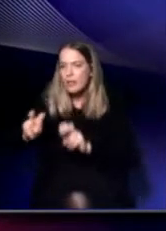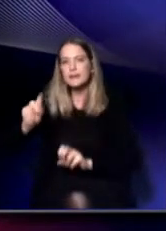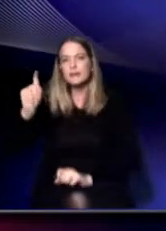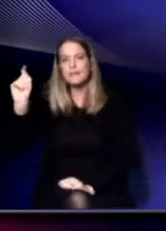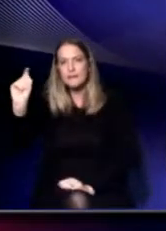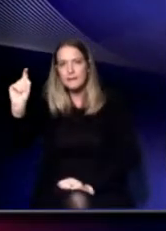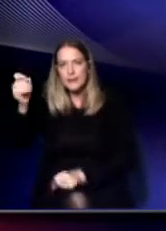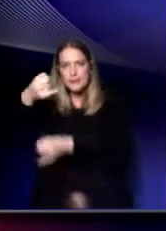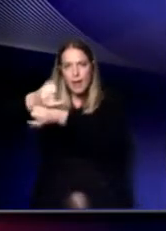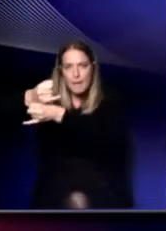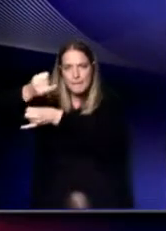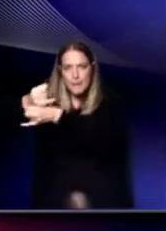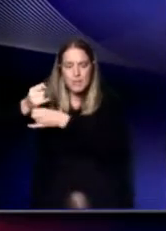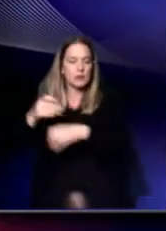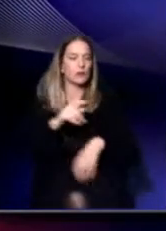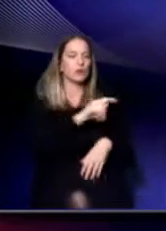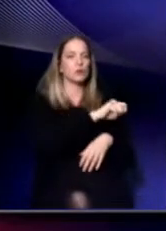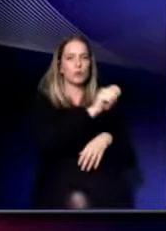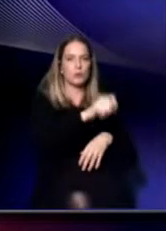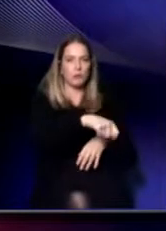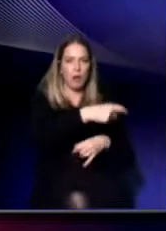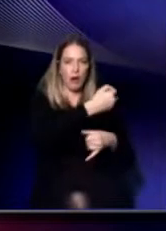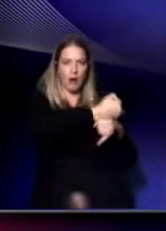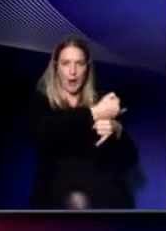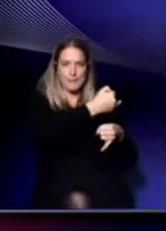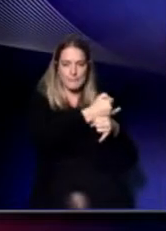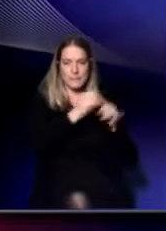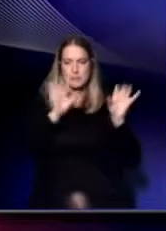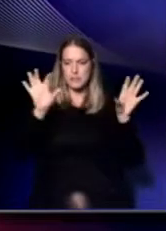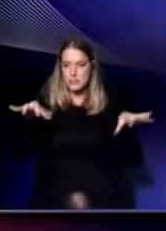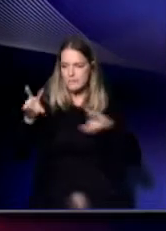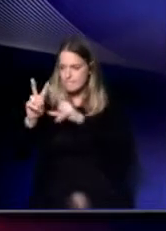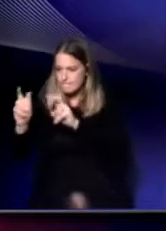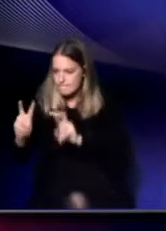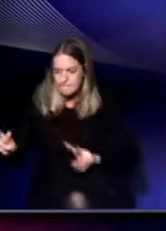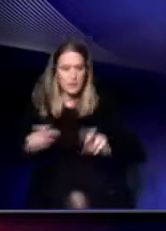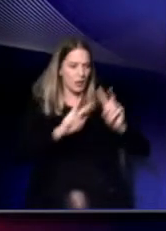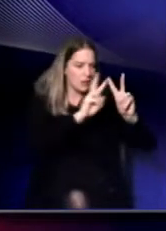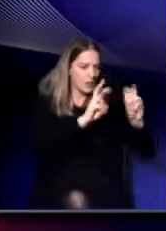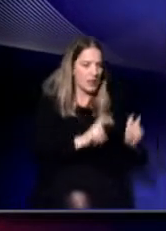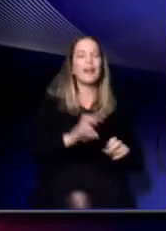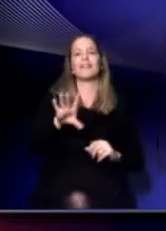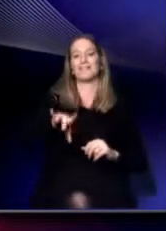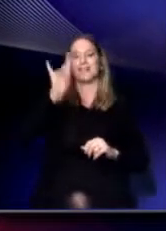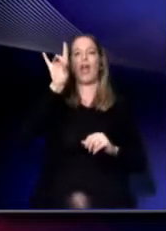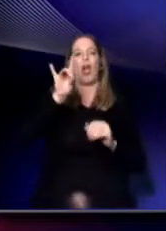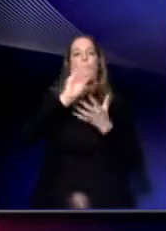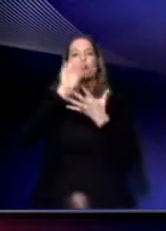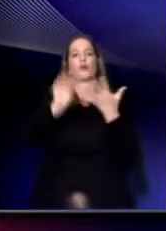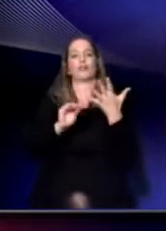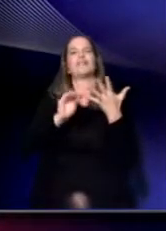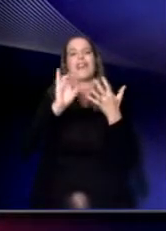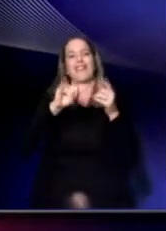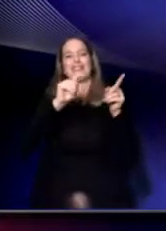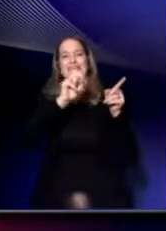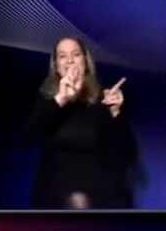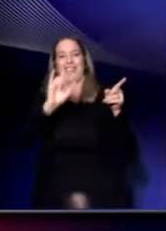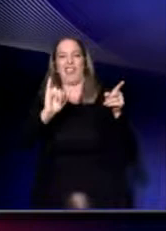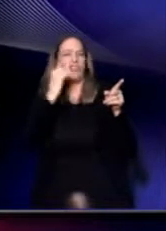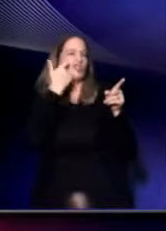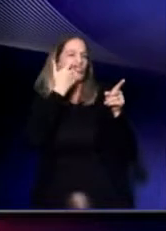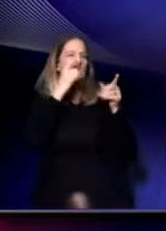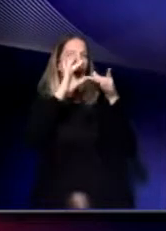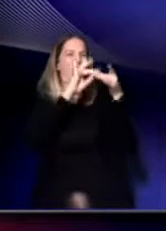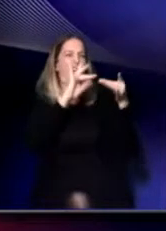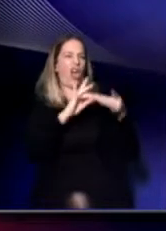Tucson campus, and this is how he came up with these percentages that you just heard Terry report